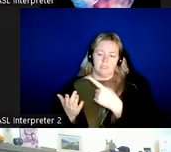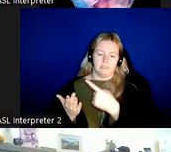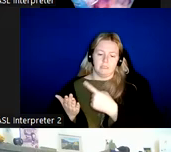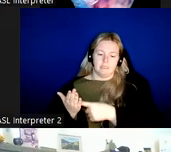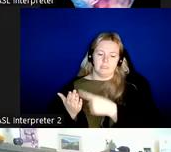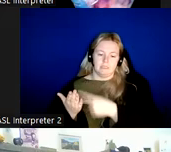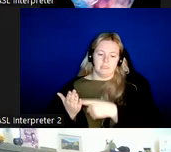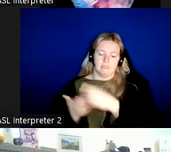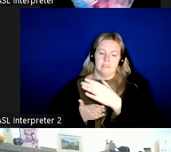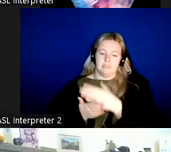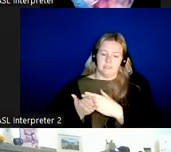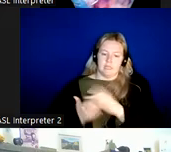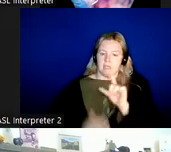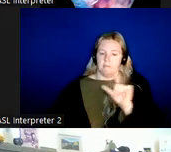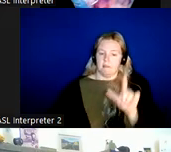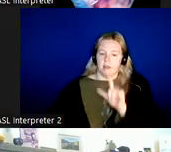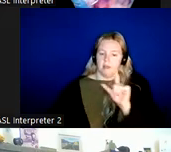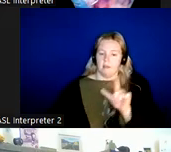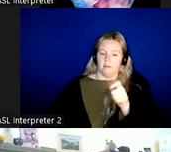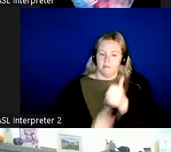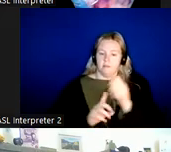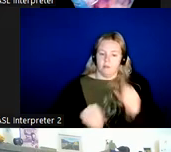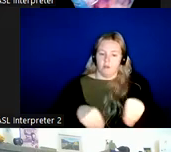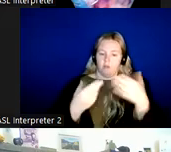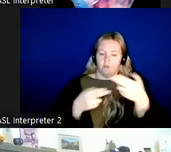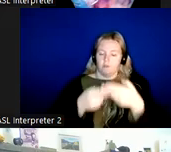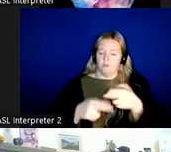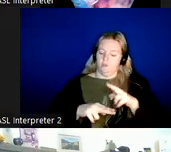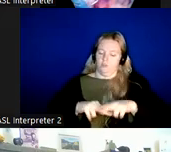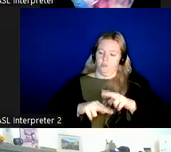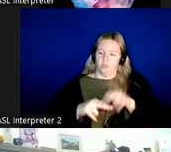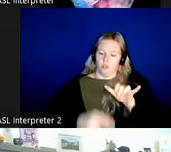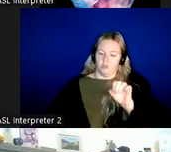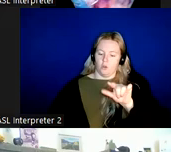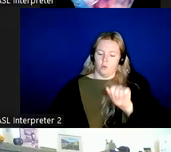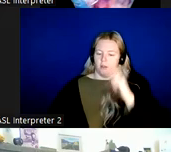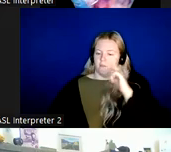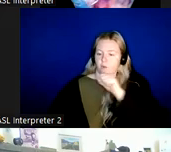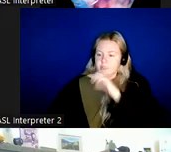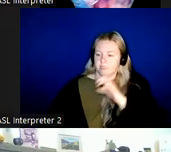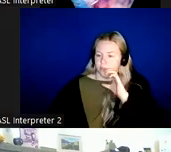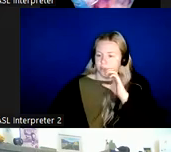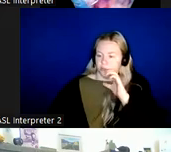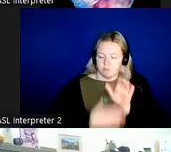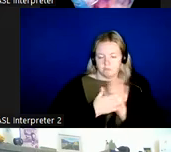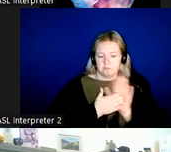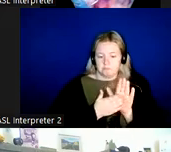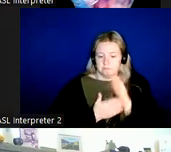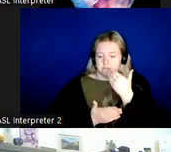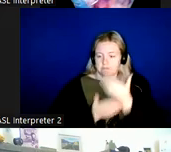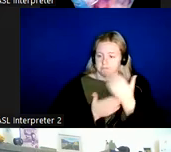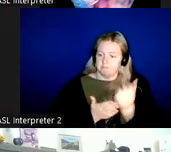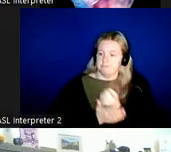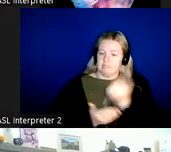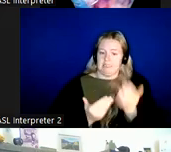some branches are now offering chair yoga for our seniors, which are really nice. Nice, you know, low